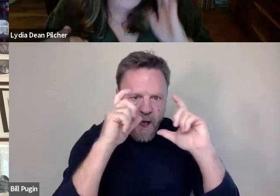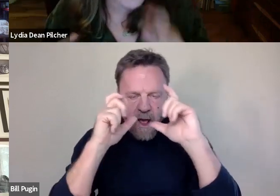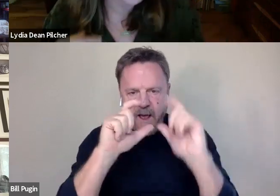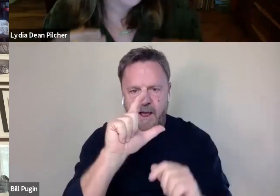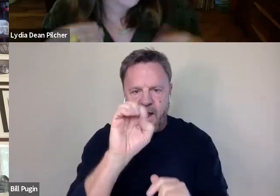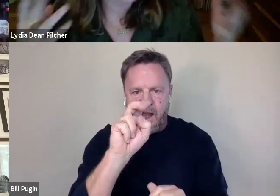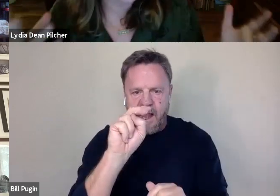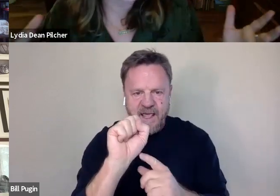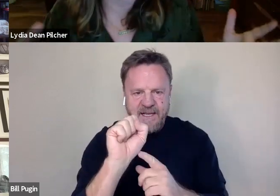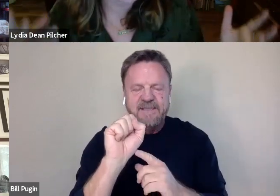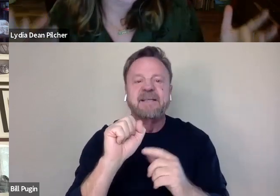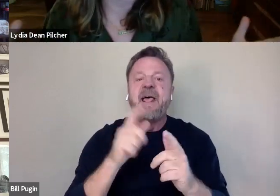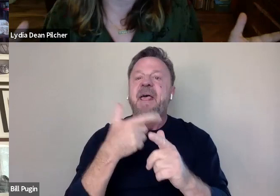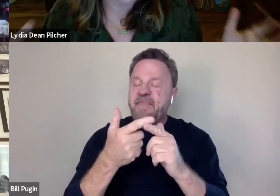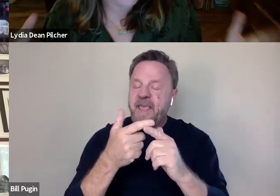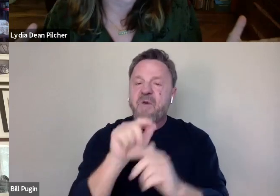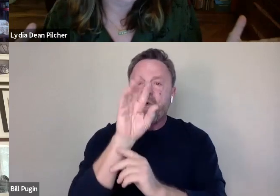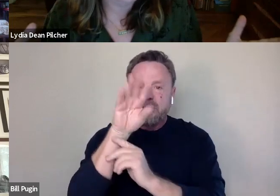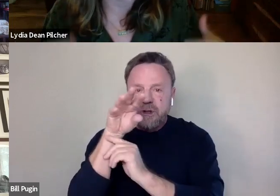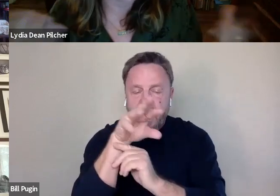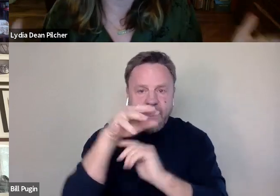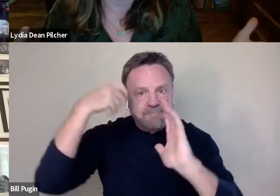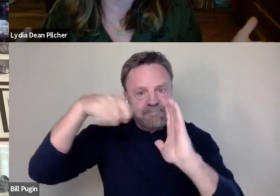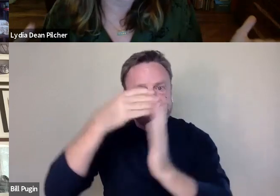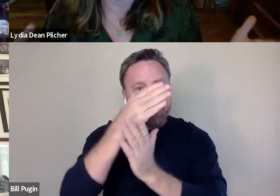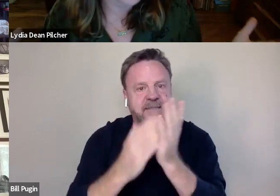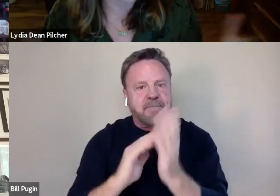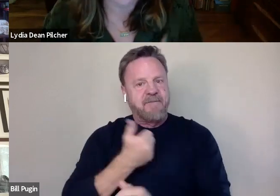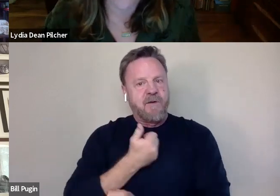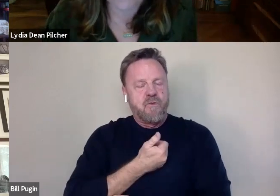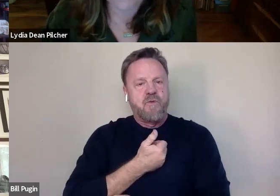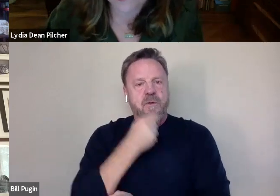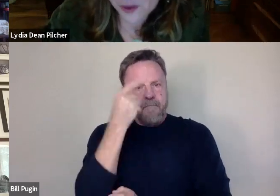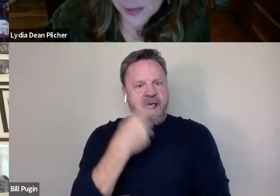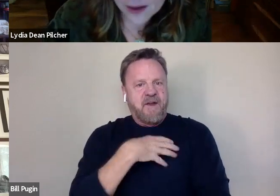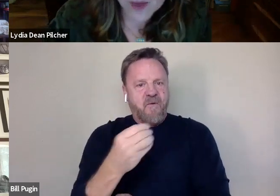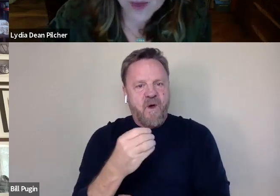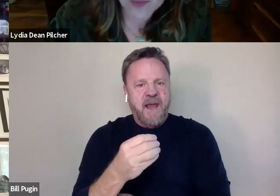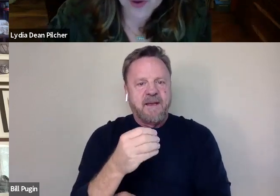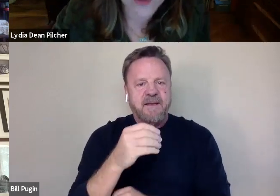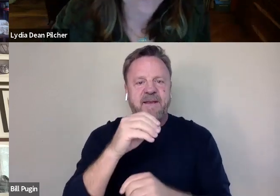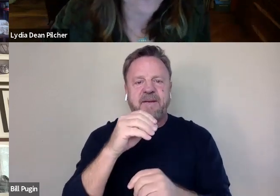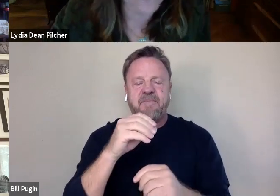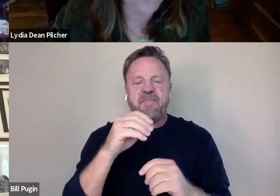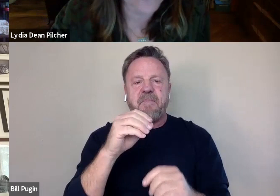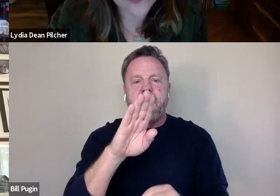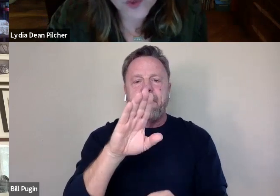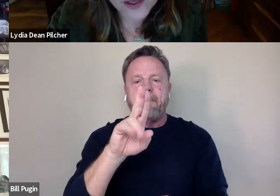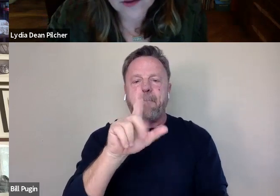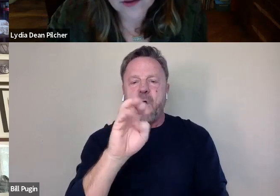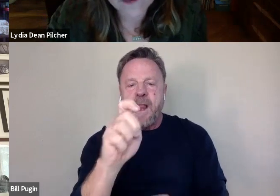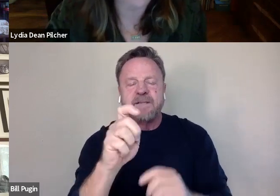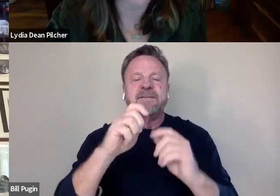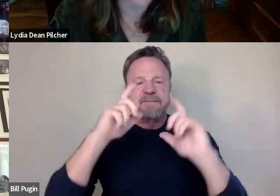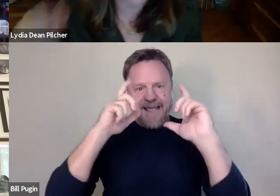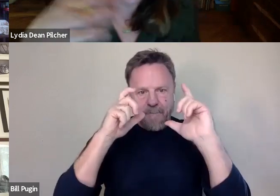that, we shot some footage of our own with black and white Bolex, with a black and white Bolex camera.